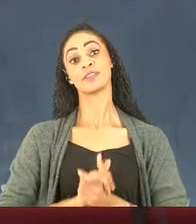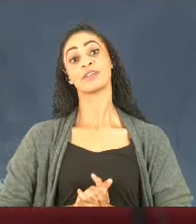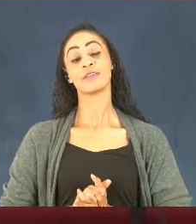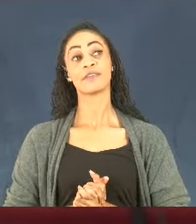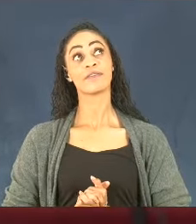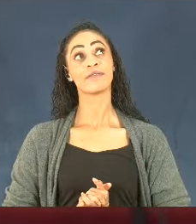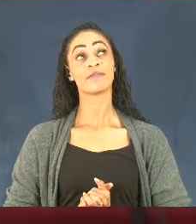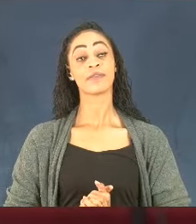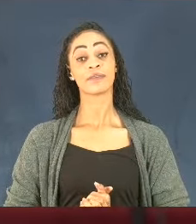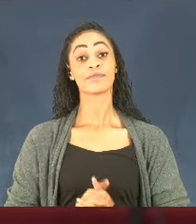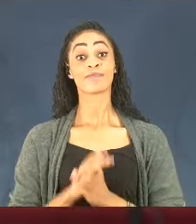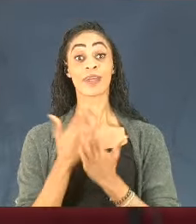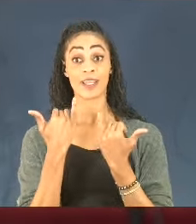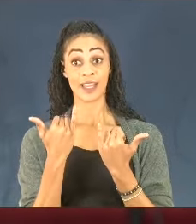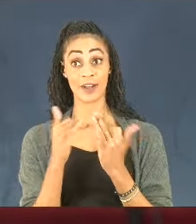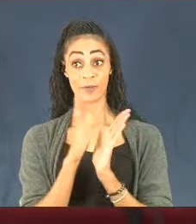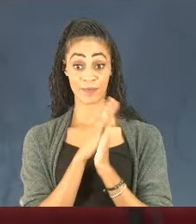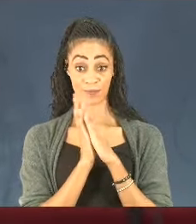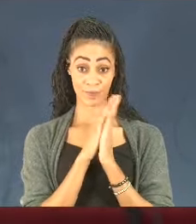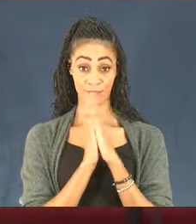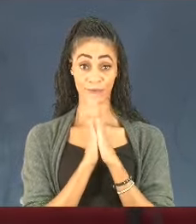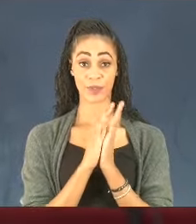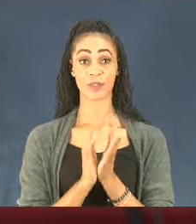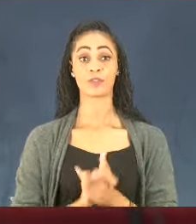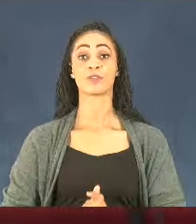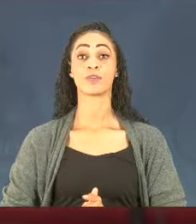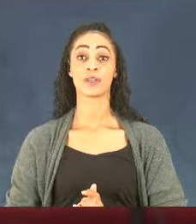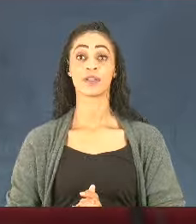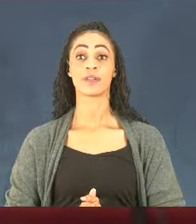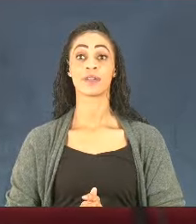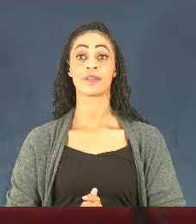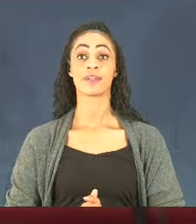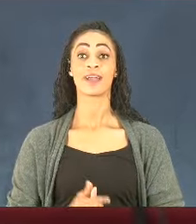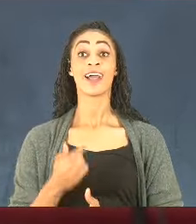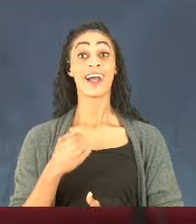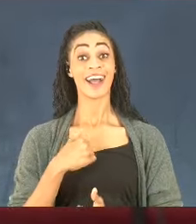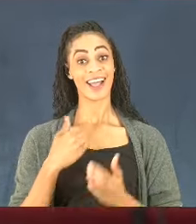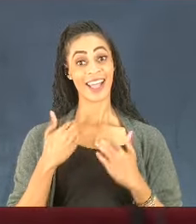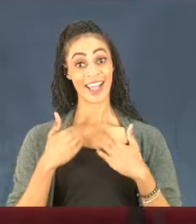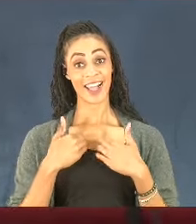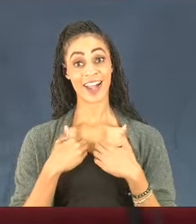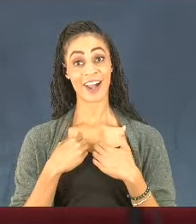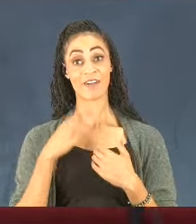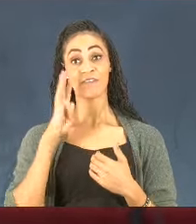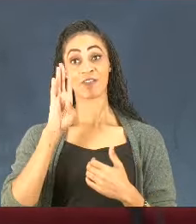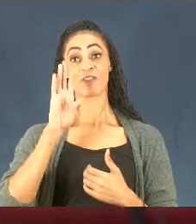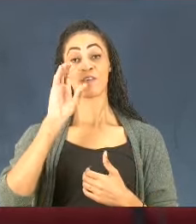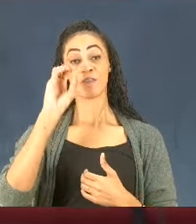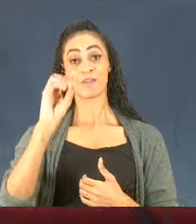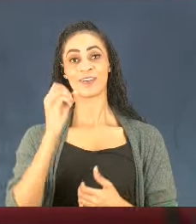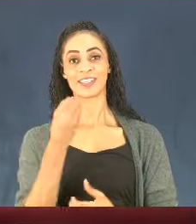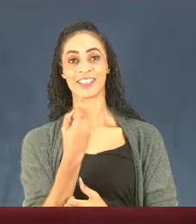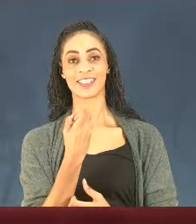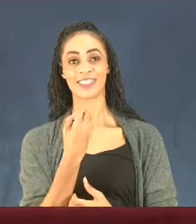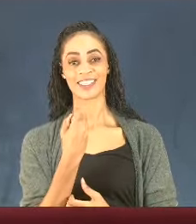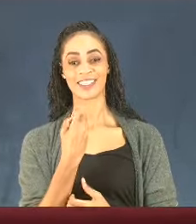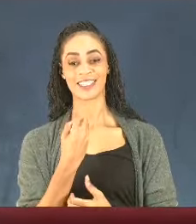Can I tell you a story? I have 40 seconds according to that screen, but they say that I have plenty of time.